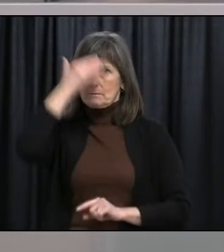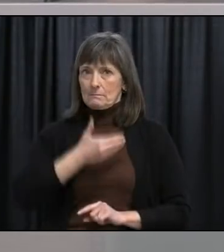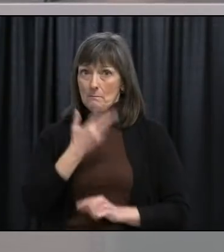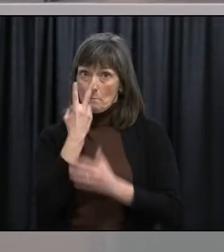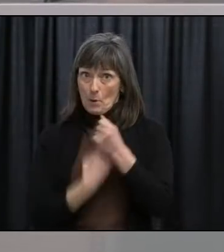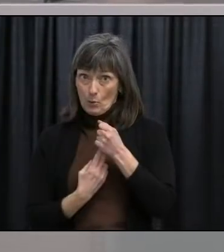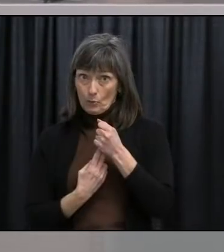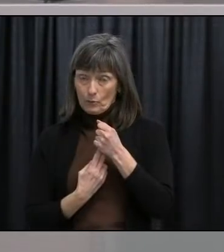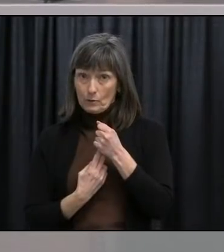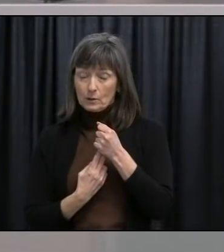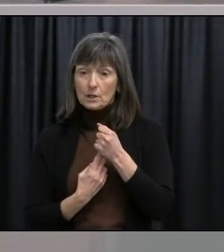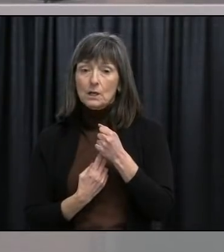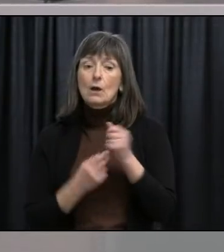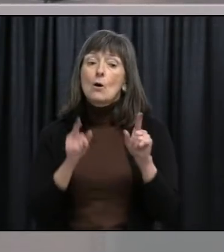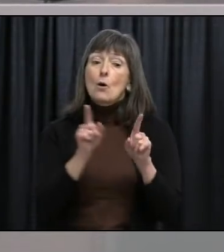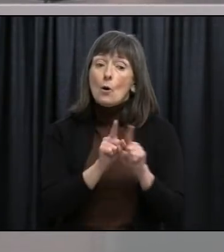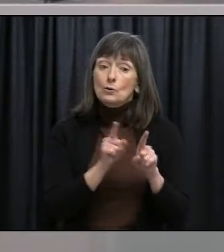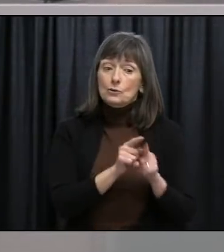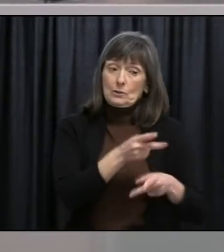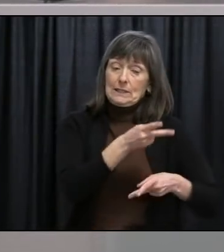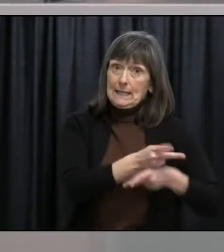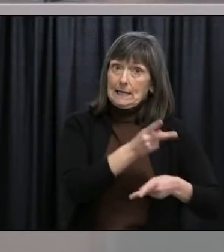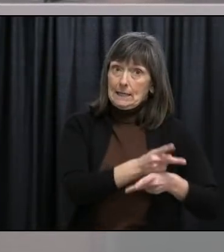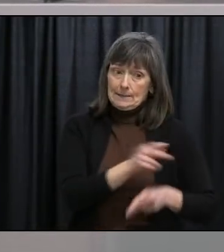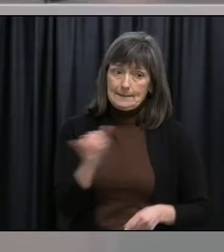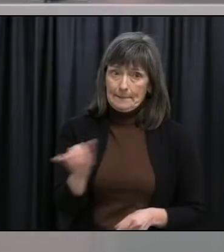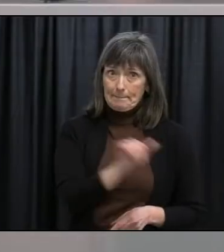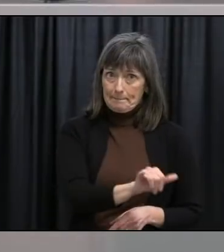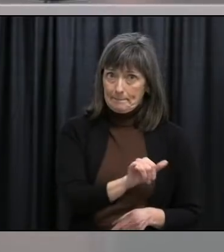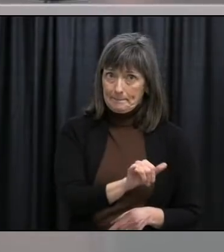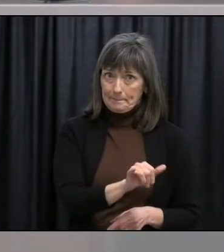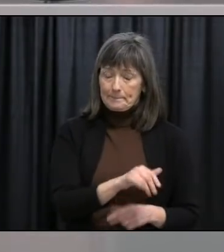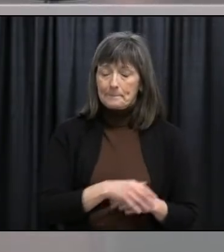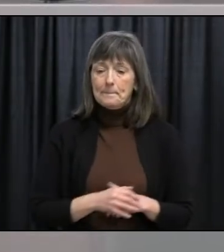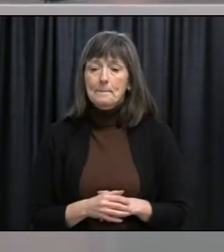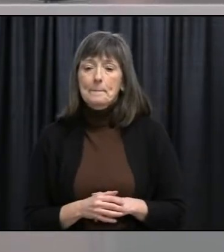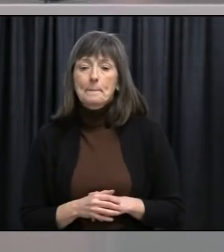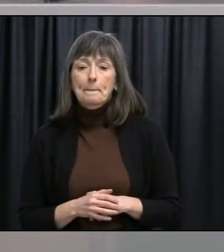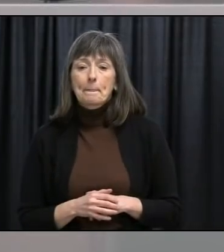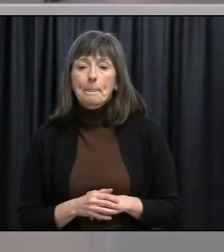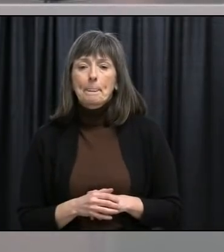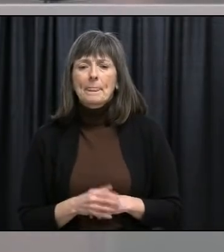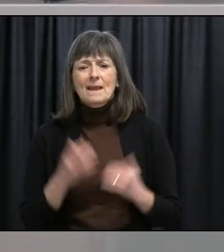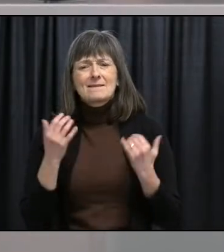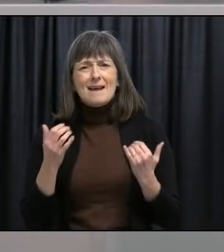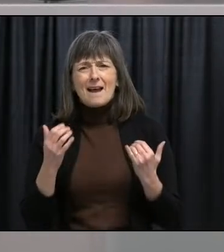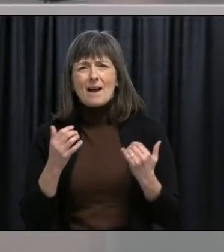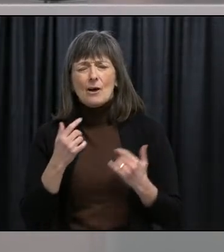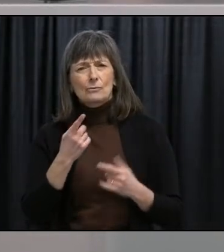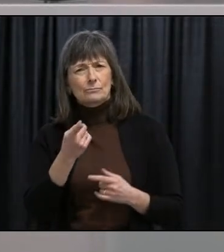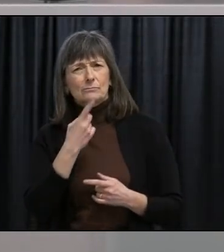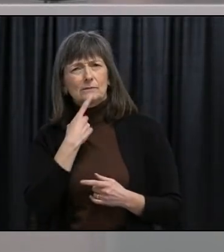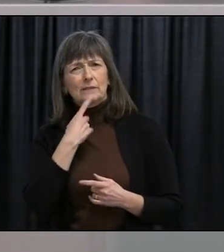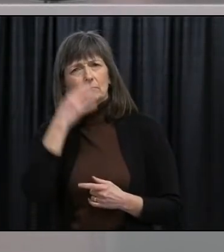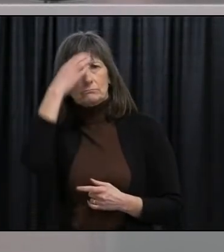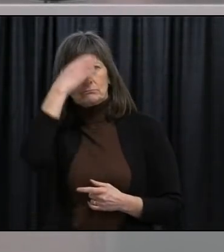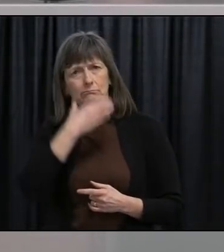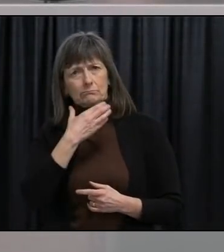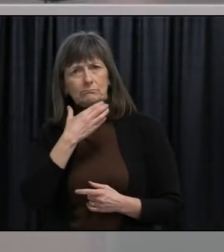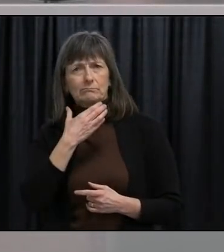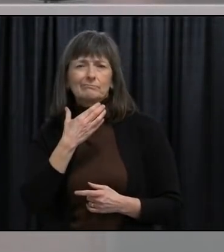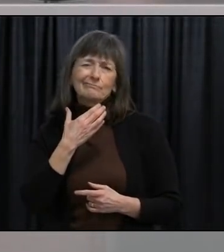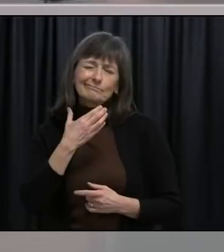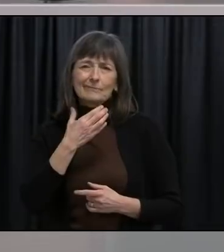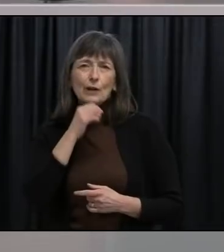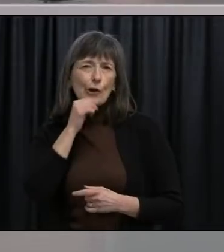and I believe that daycare workers have been told the same. We've talked before about how face shields aren't as effective and that face masks